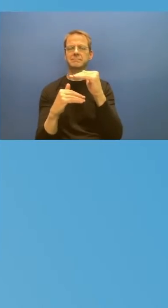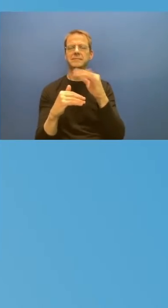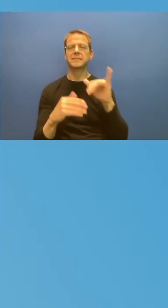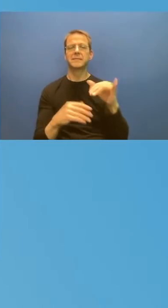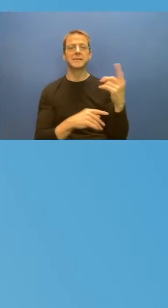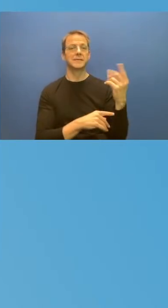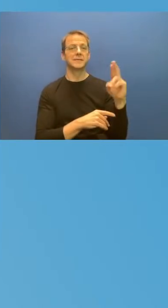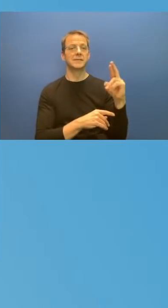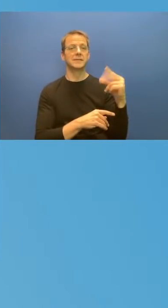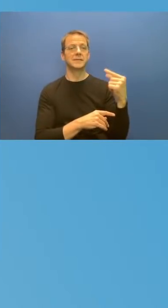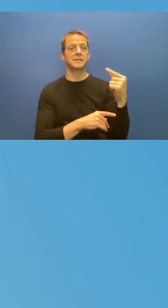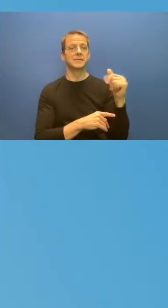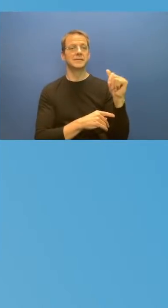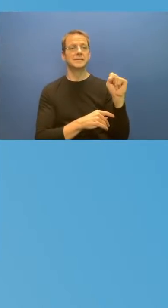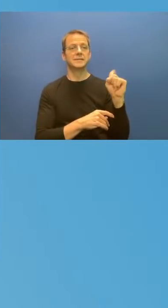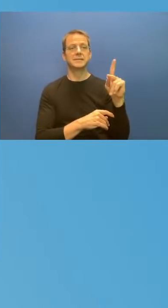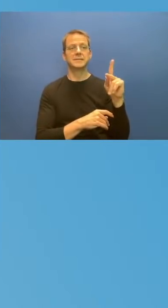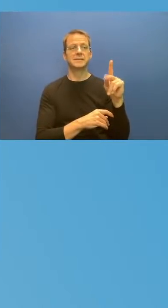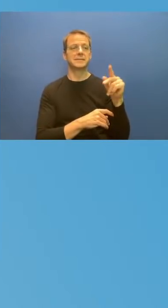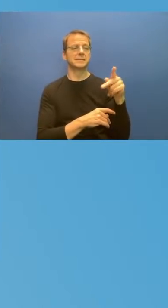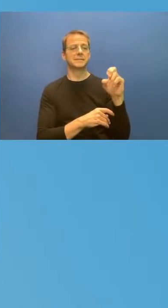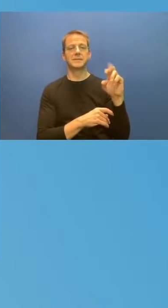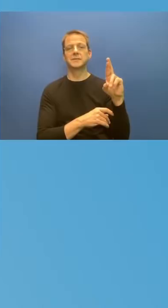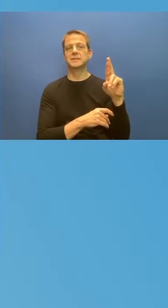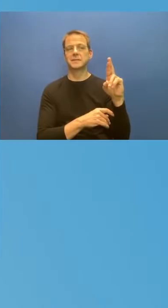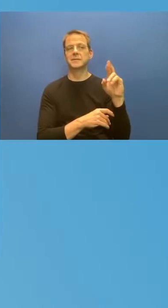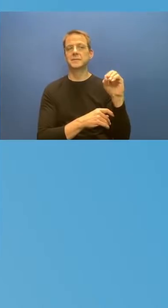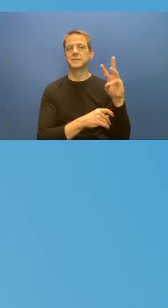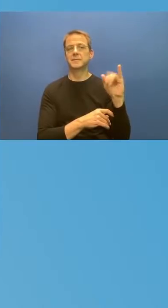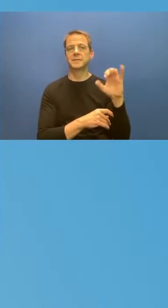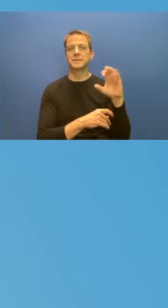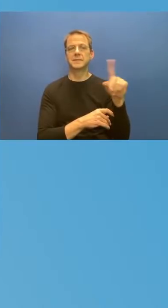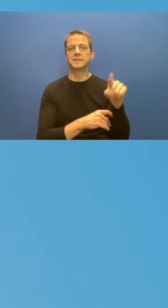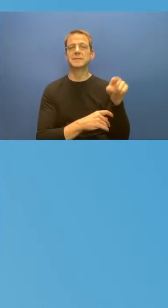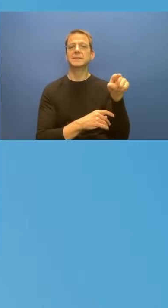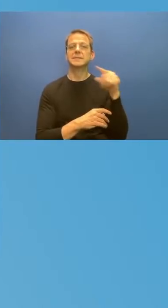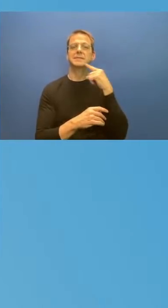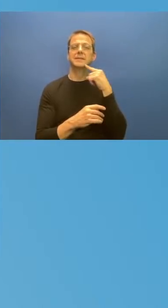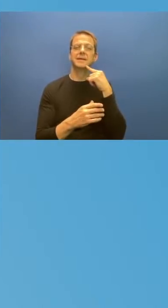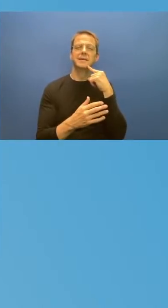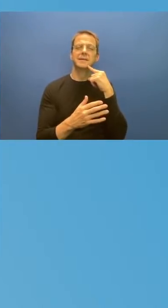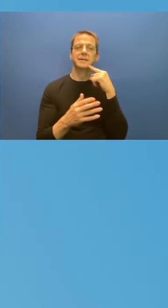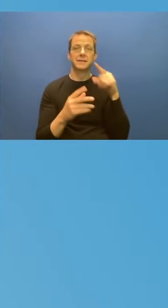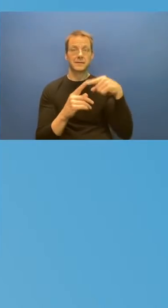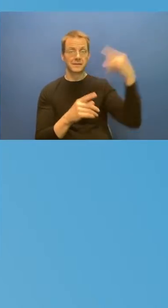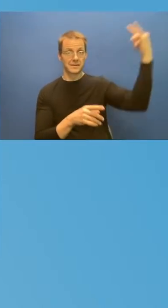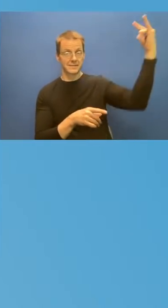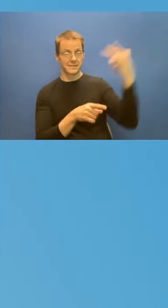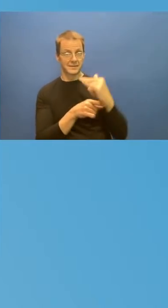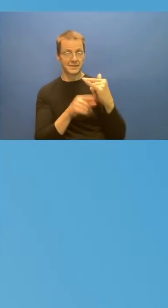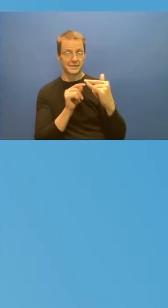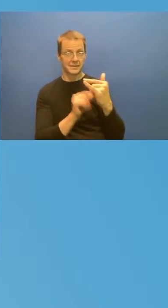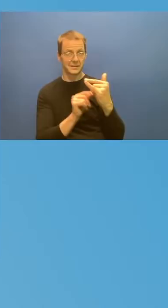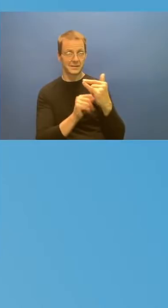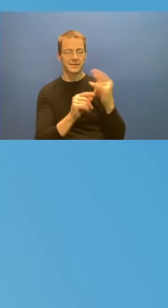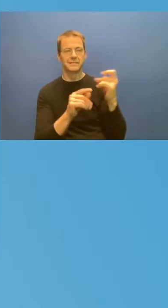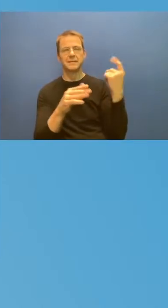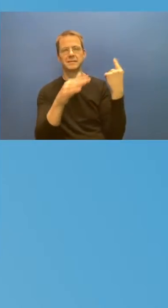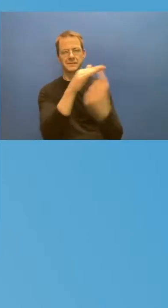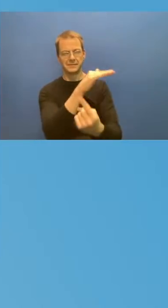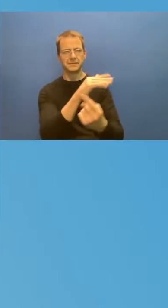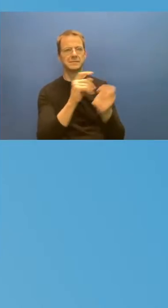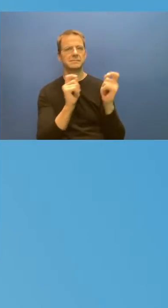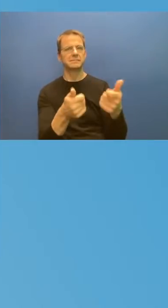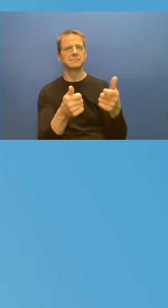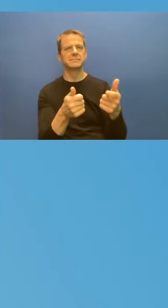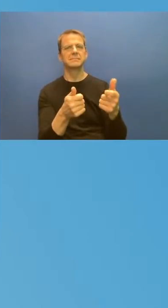here, because it's going to be coming in from all directions, not just from sub-Saharan Africa. And I think there is a little bit of